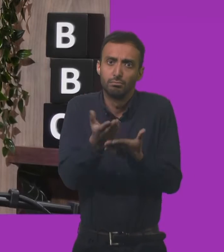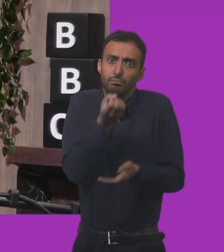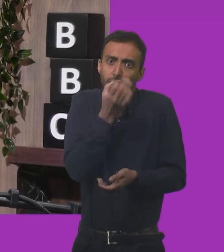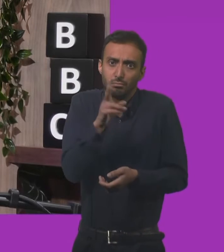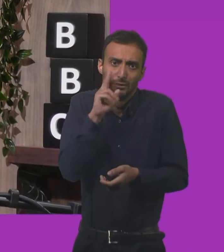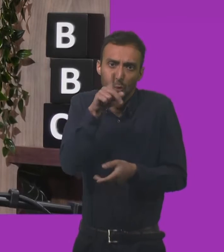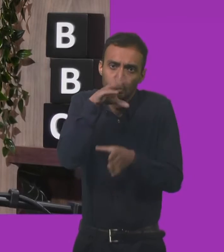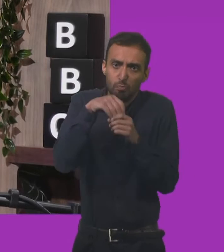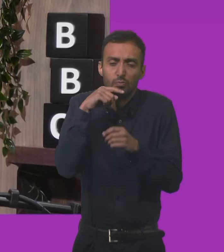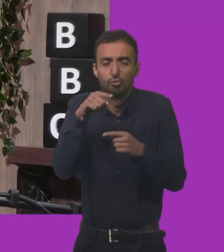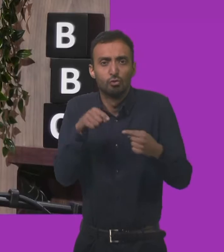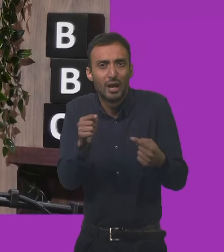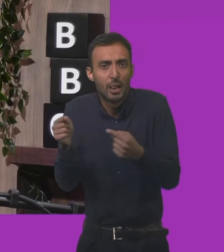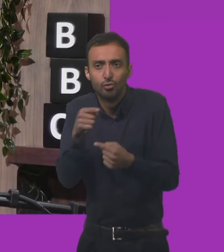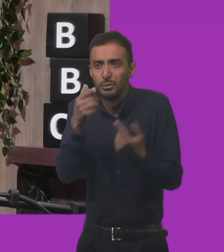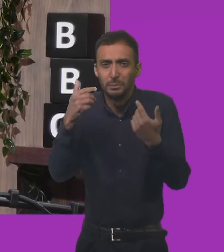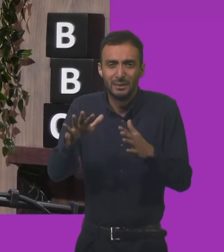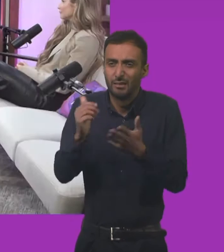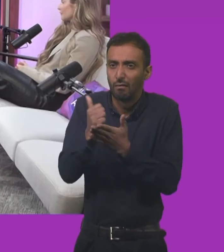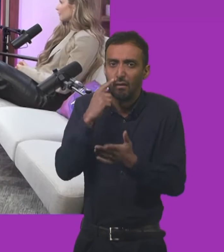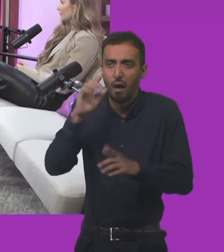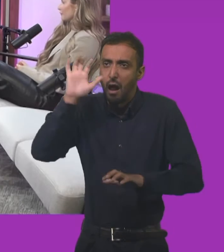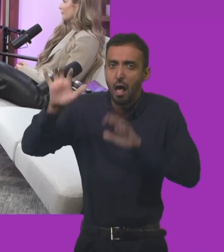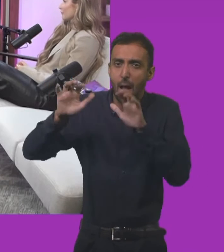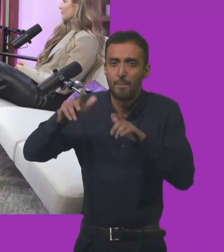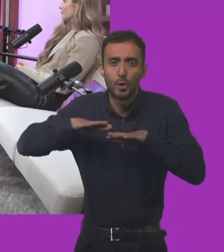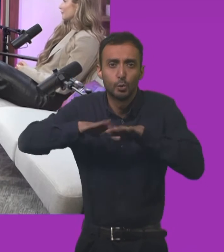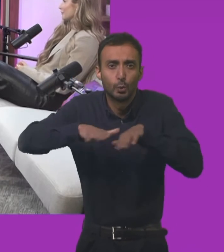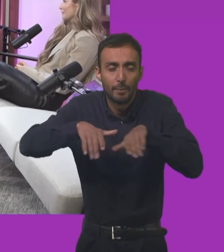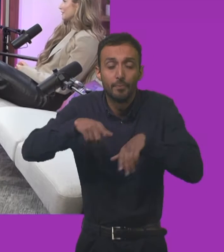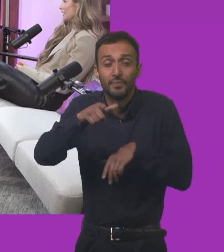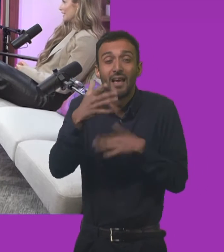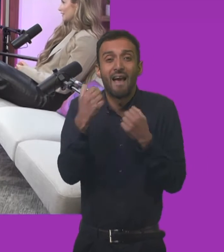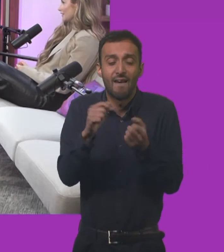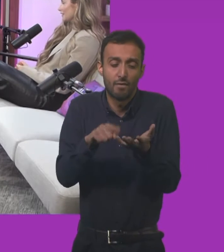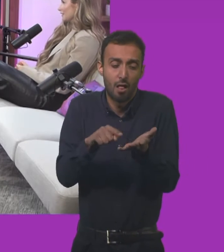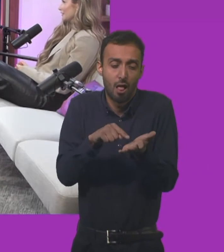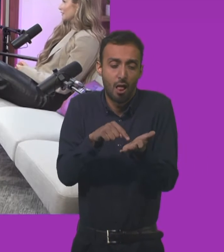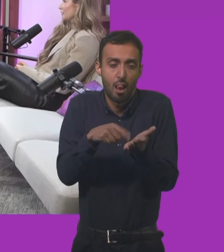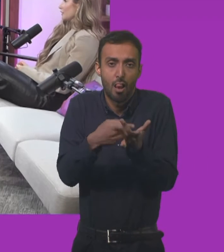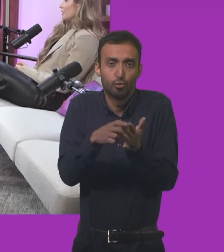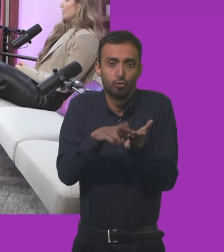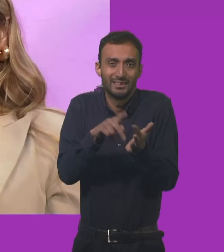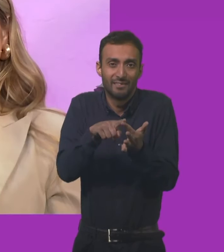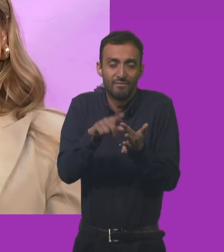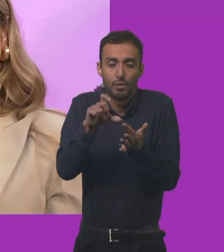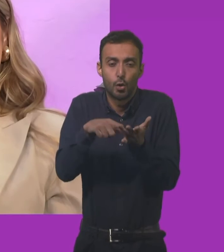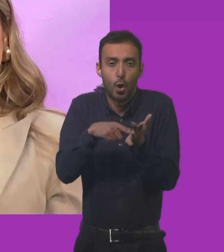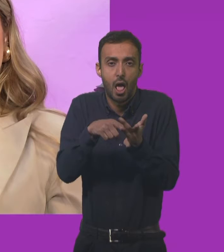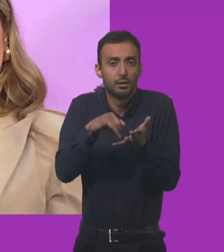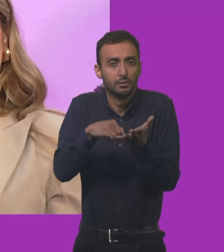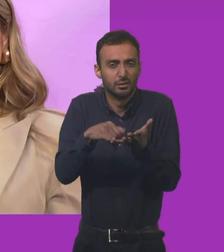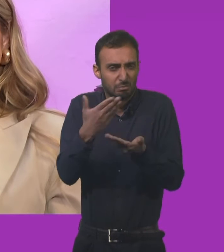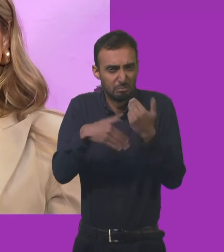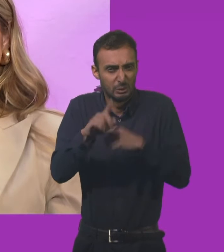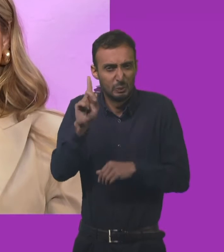like brilliantly climbing and swimming. You do have ulcerative colitis. Yes. What is that? So I was diagnosed